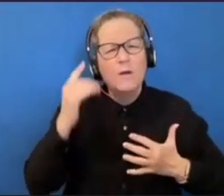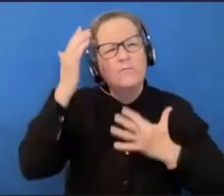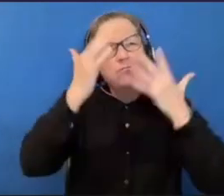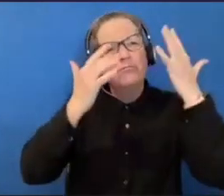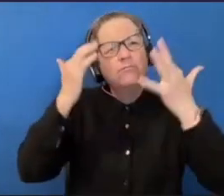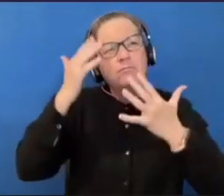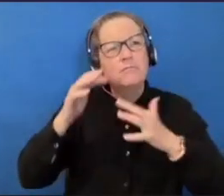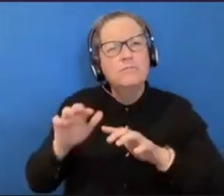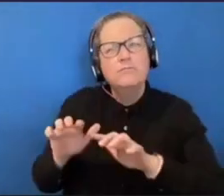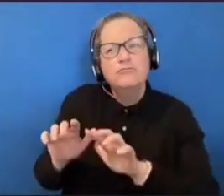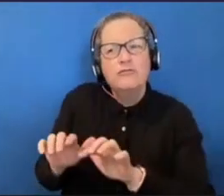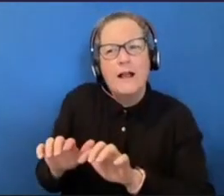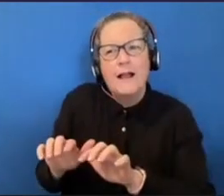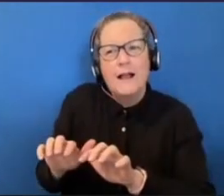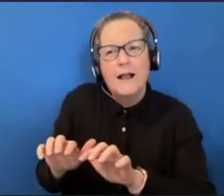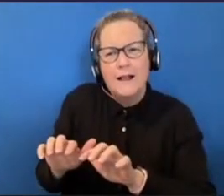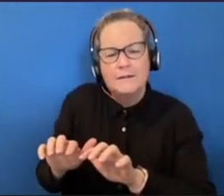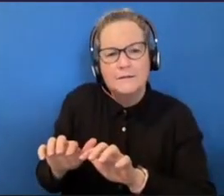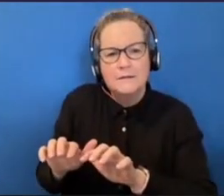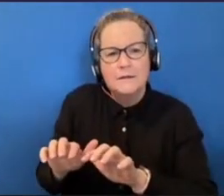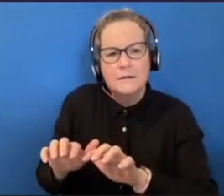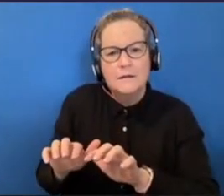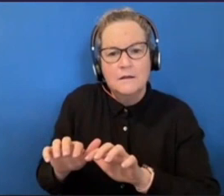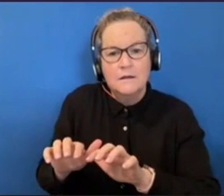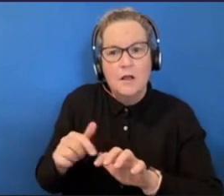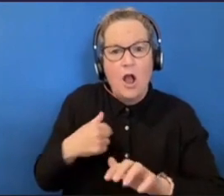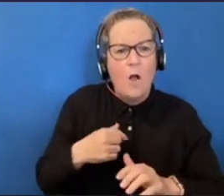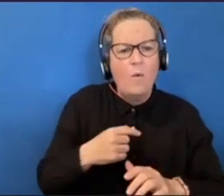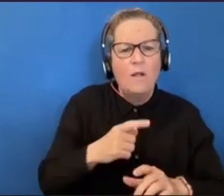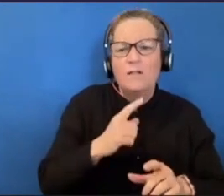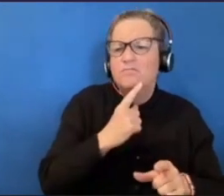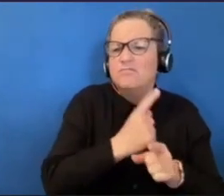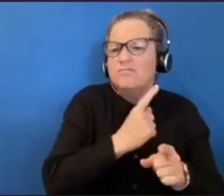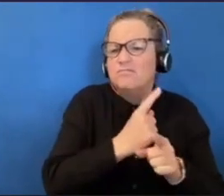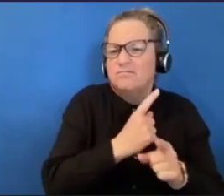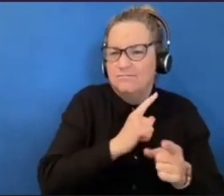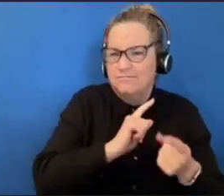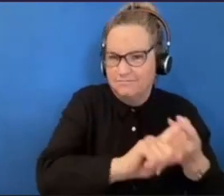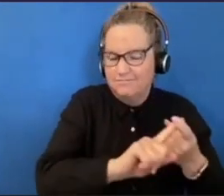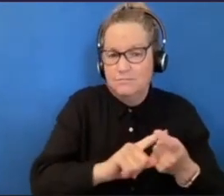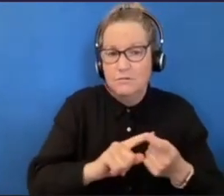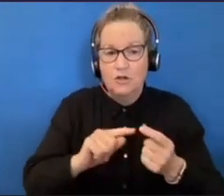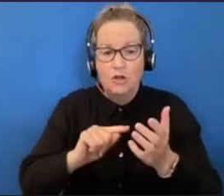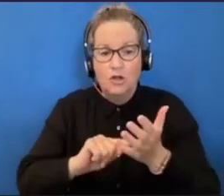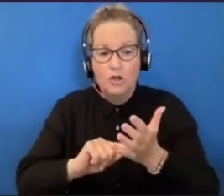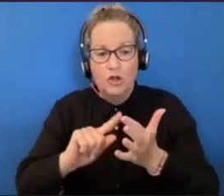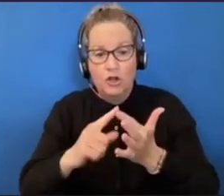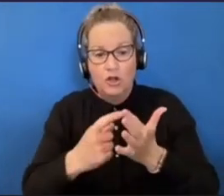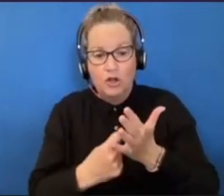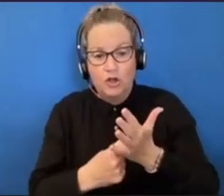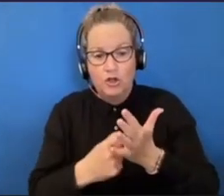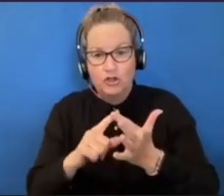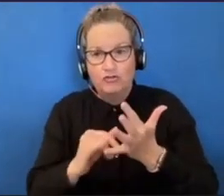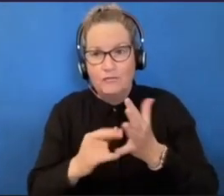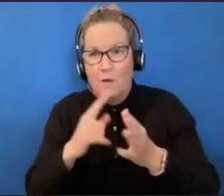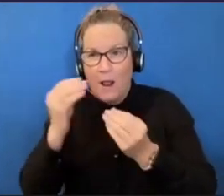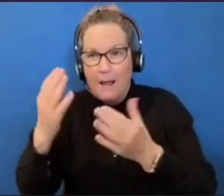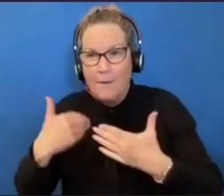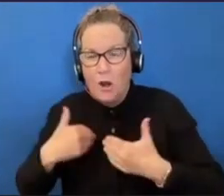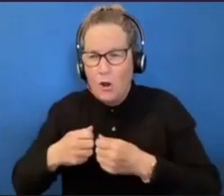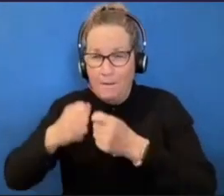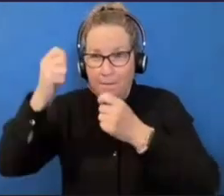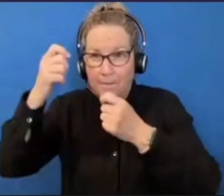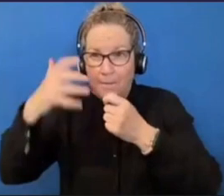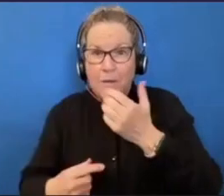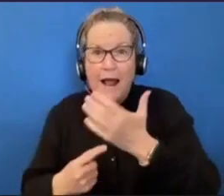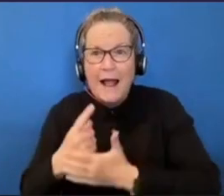And when Teresa tells me there's significant comments in the chat, she'll interrupt and let me know some of what you have